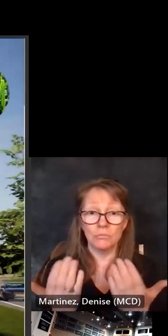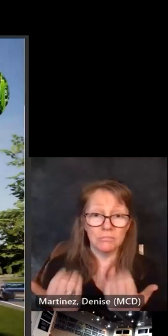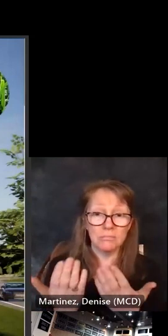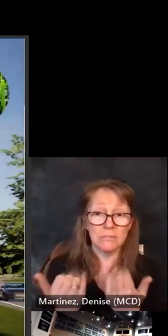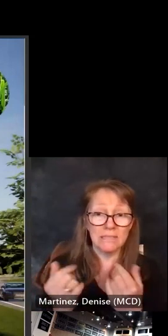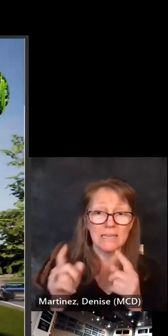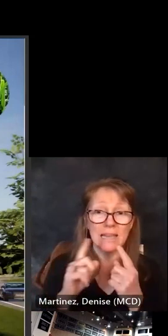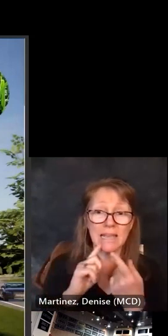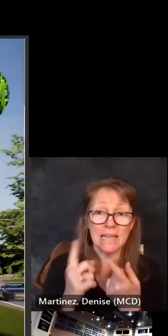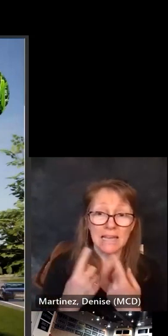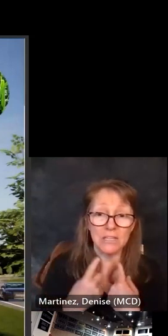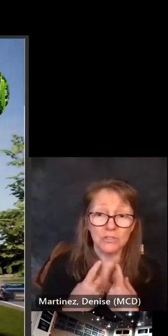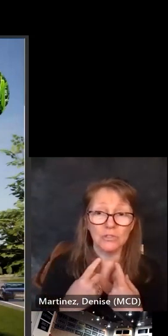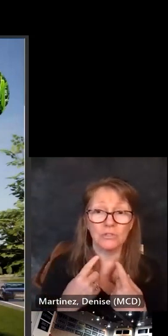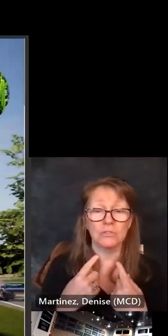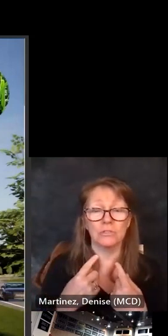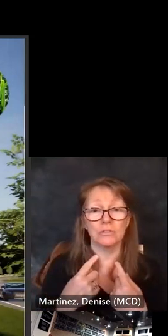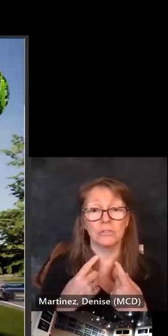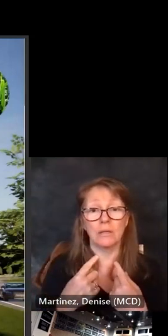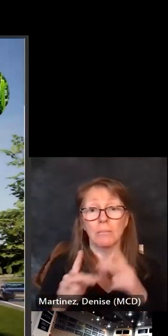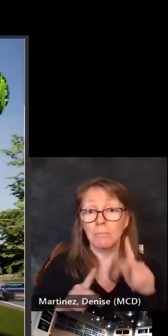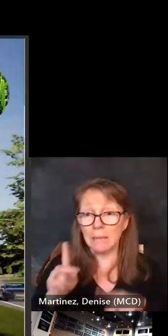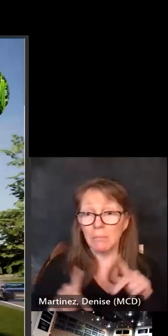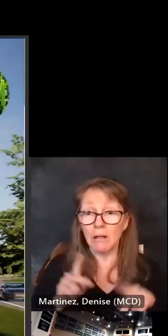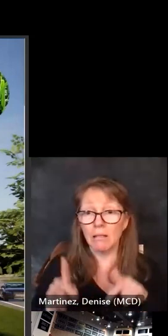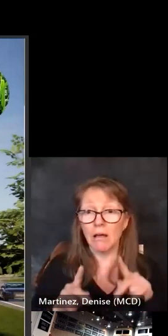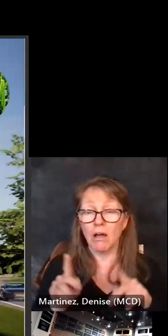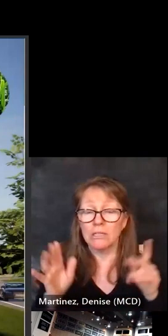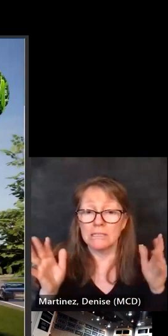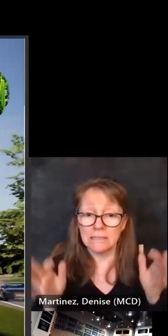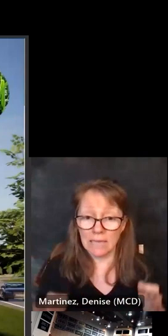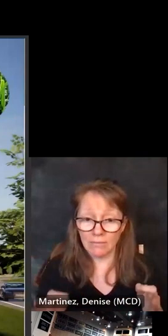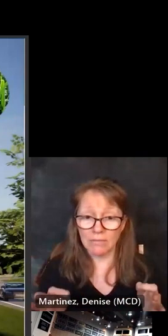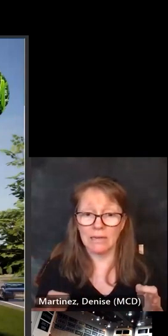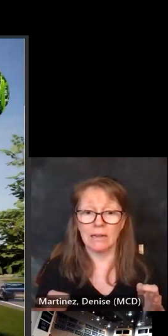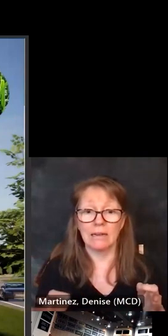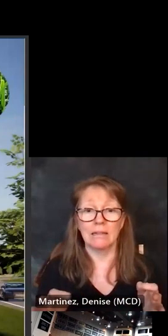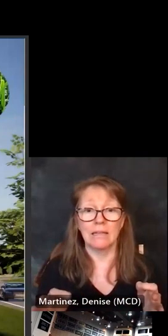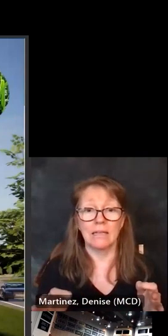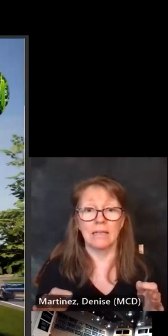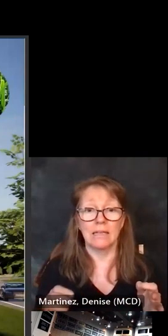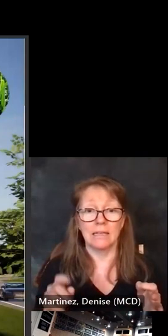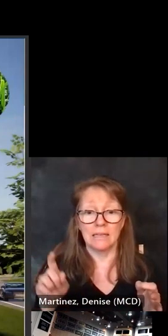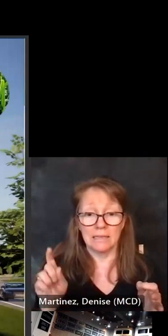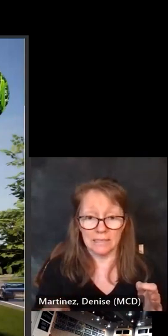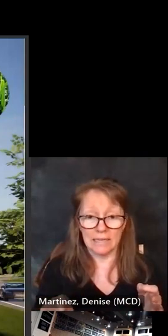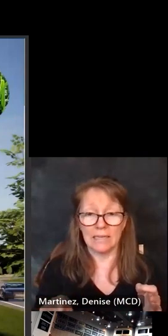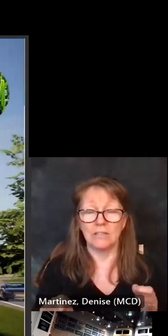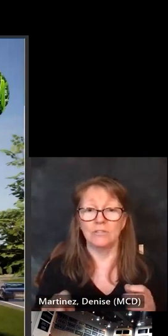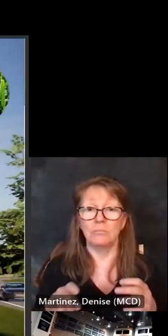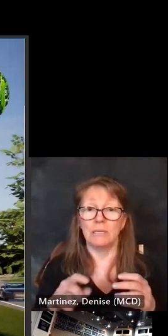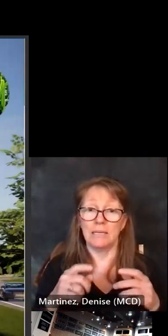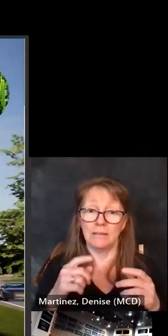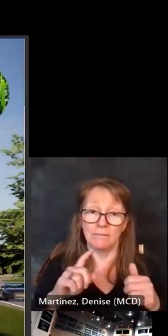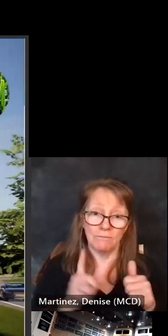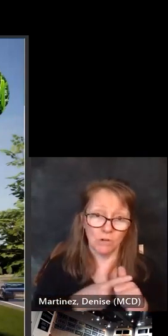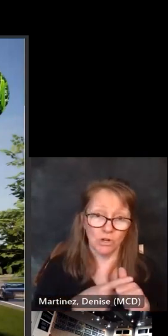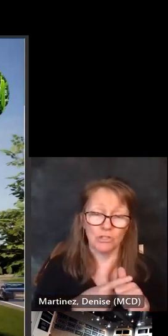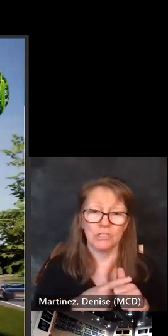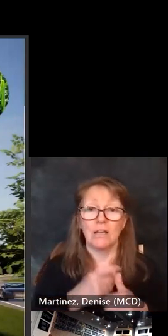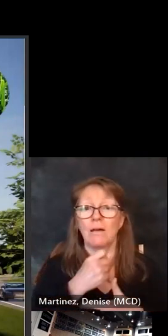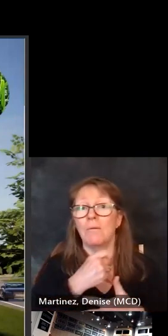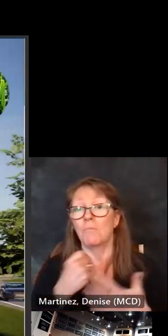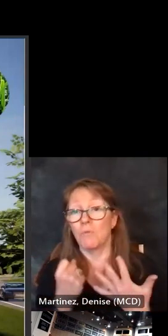critical components. People are definitely going to need to be placed before salt. And we can